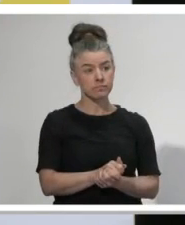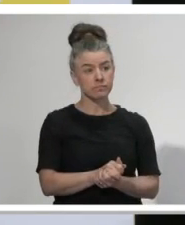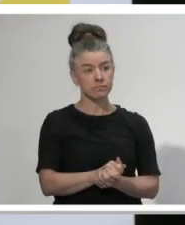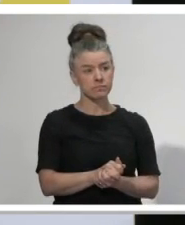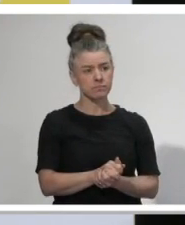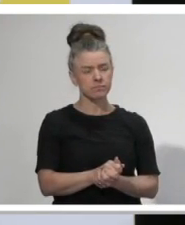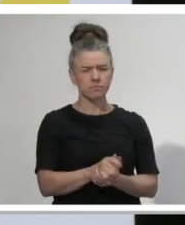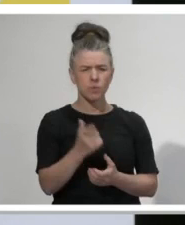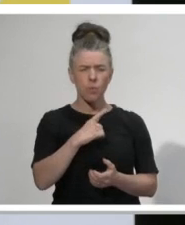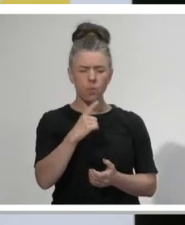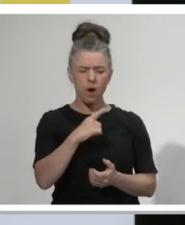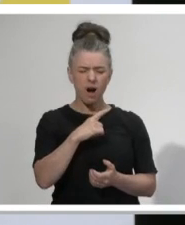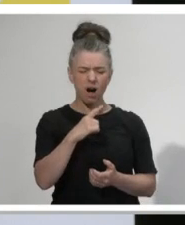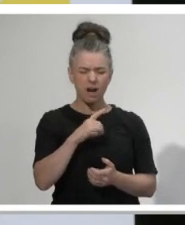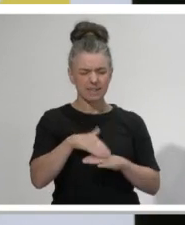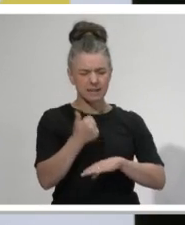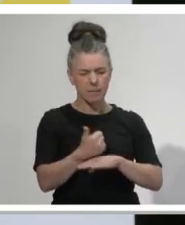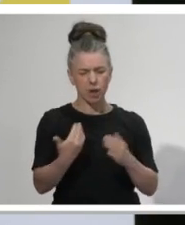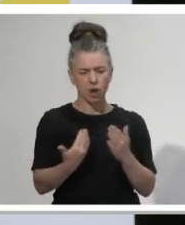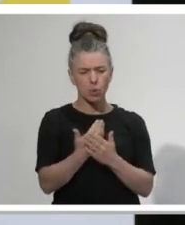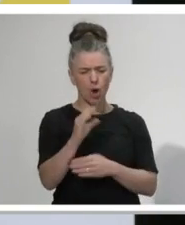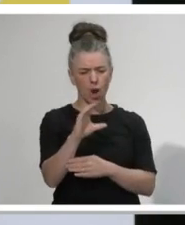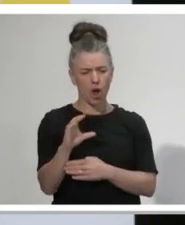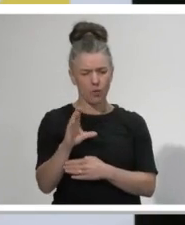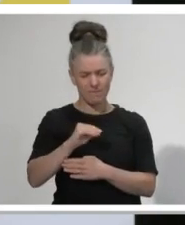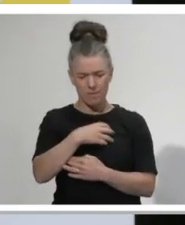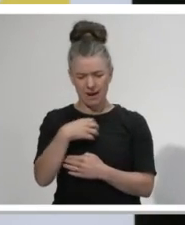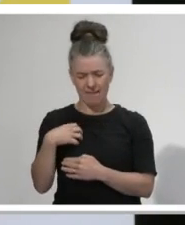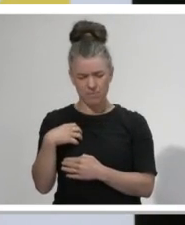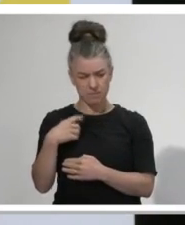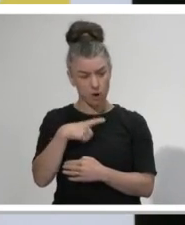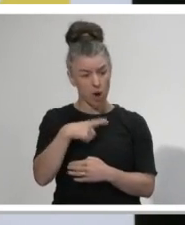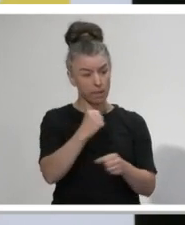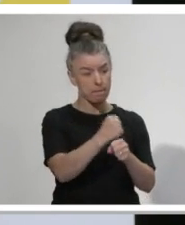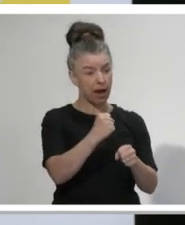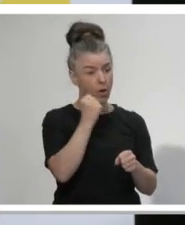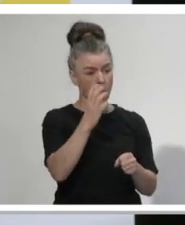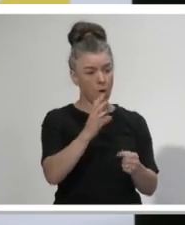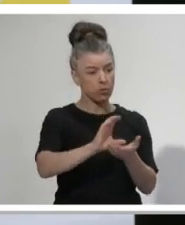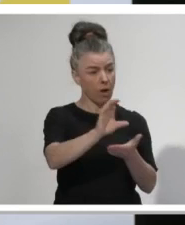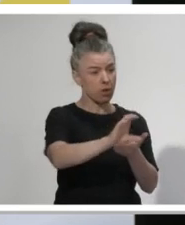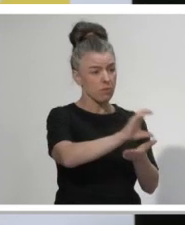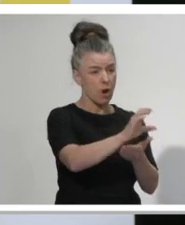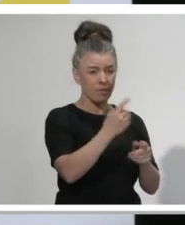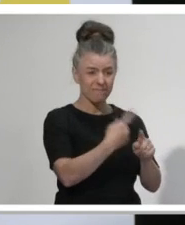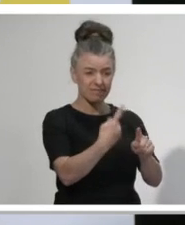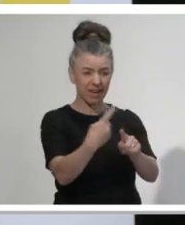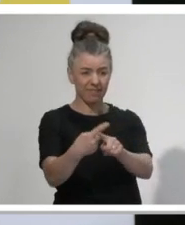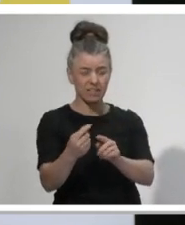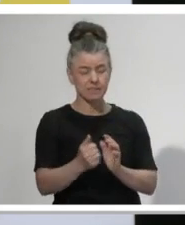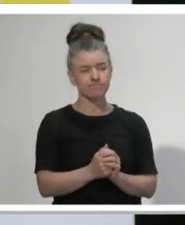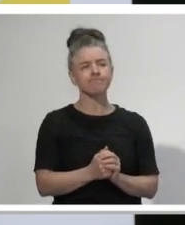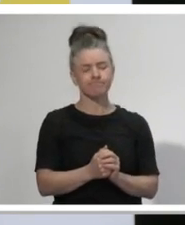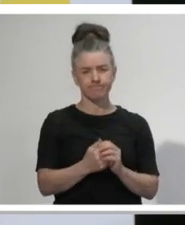the business finance here in TDCM? Is it the case that banks aren't getting money out the door fast enough? I think for small and medium enterprises